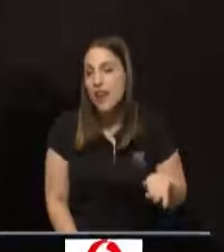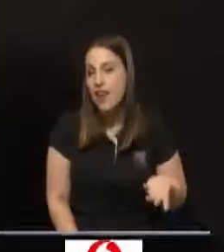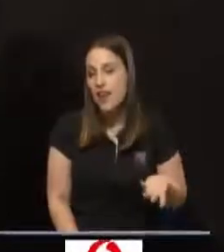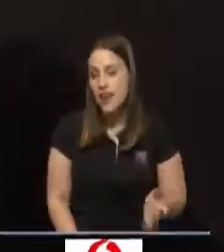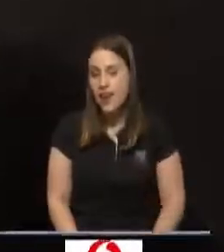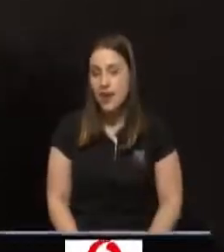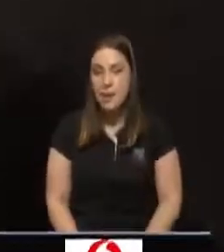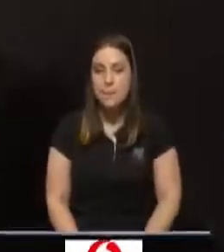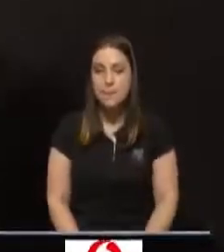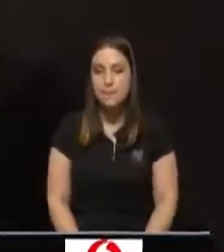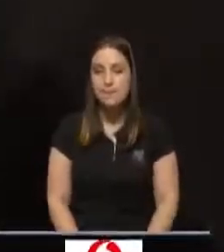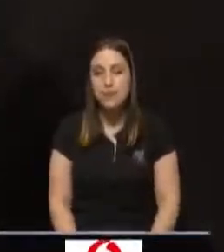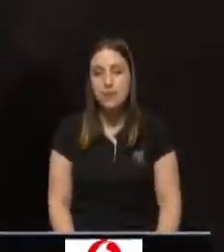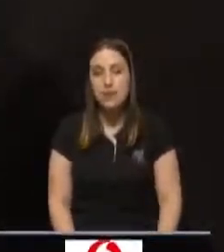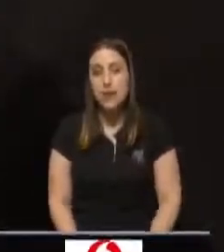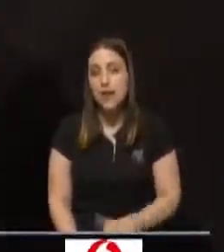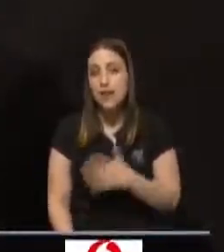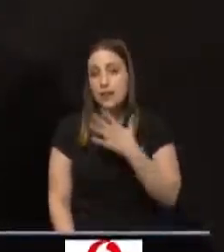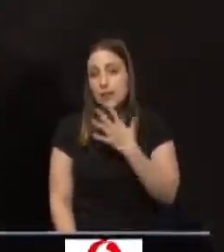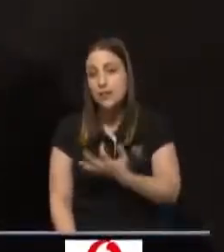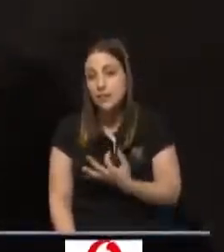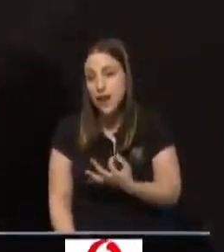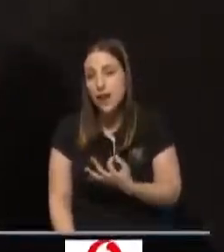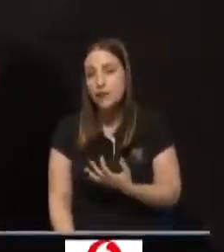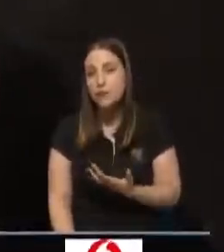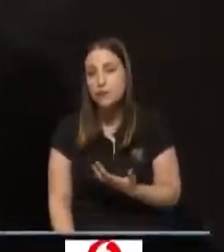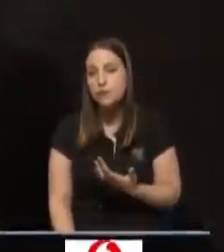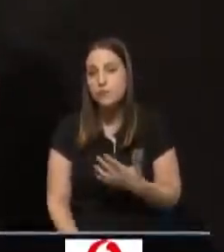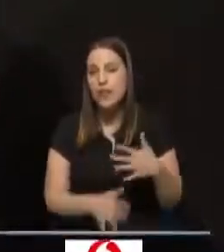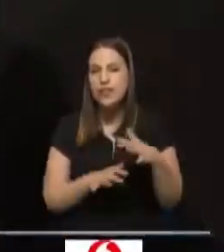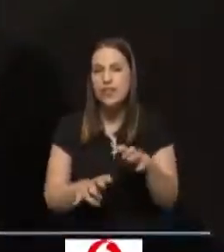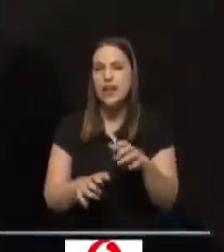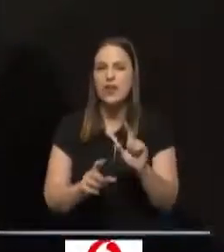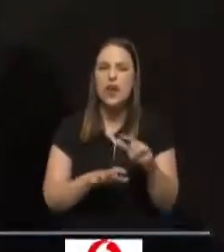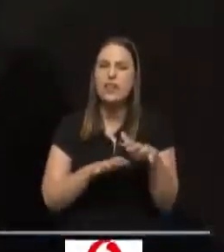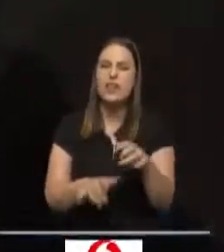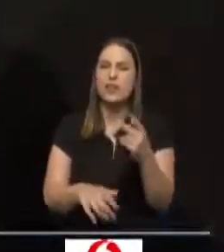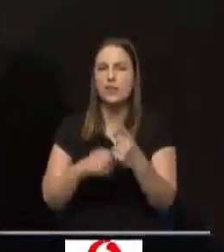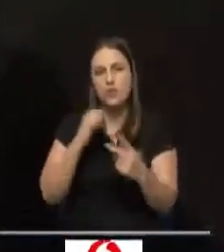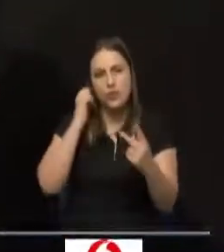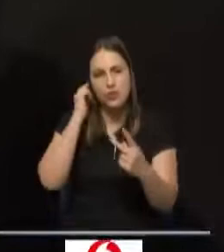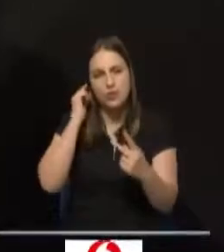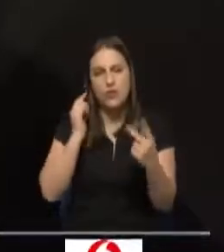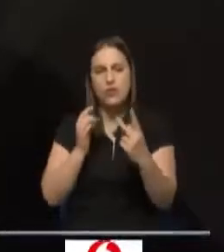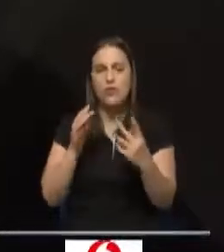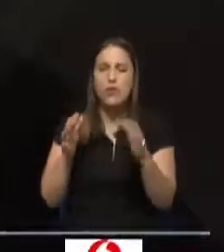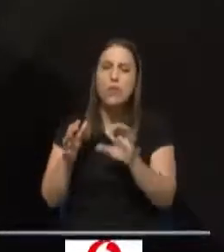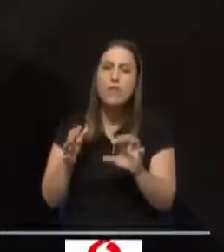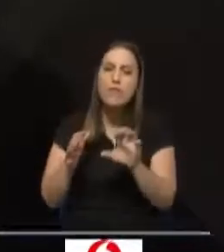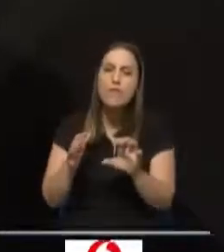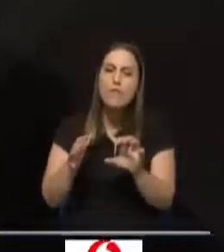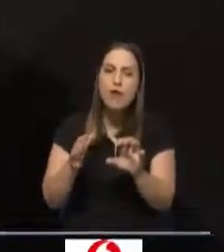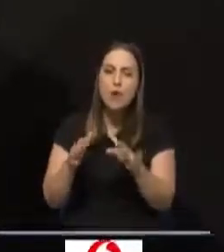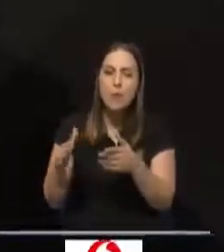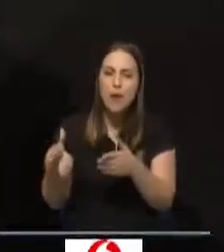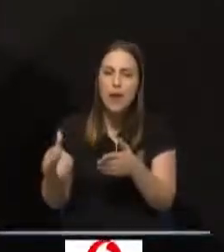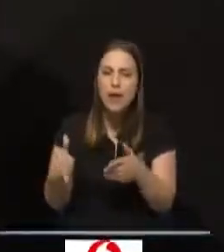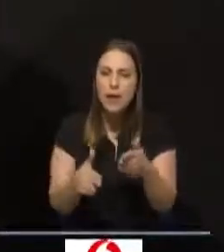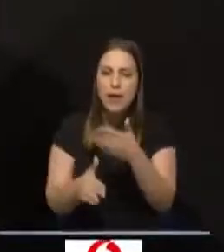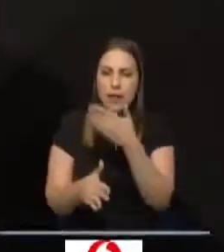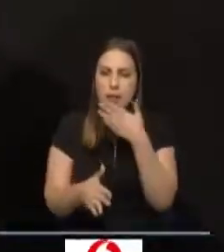so I can't tell you any more. It's confidential. There was an attack. It wasn't an attack to Vodafone. It was a